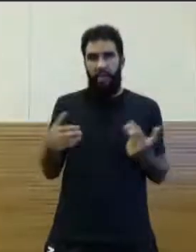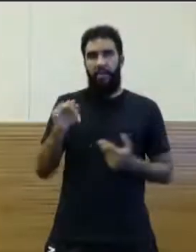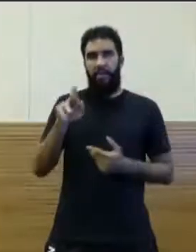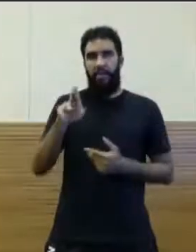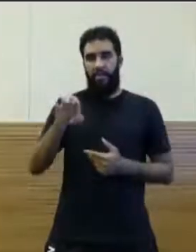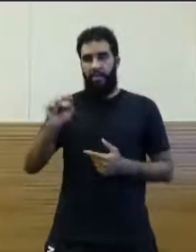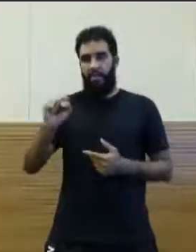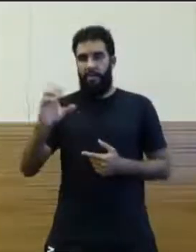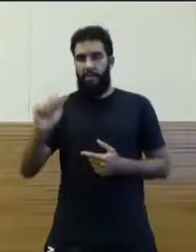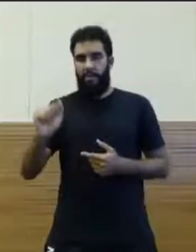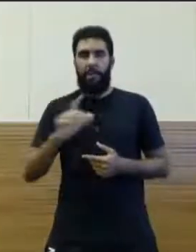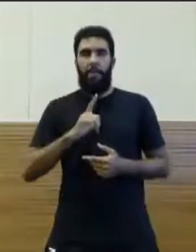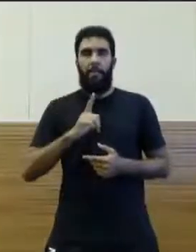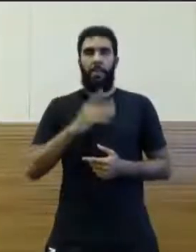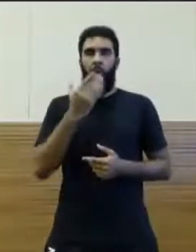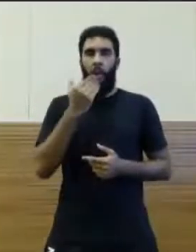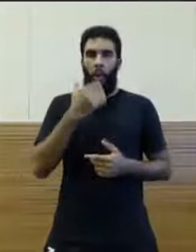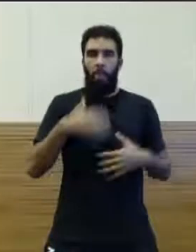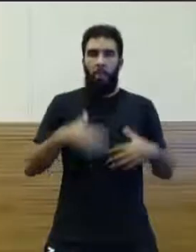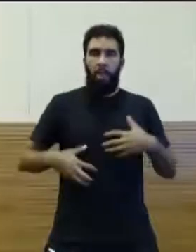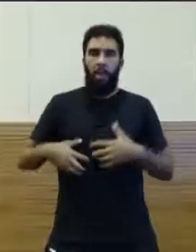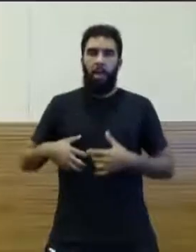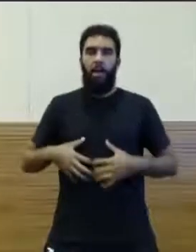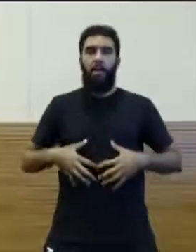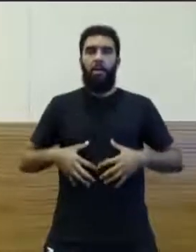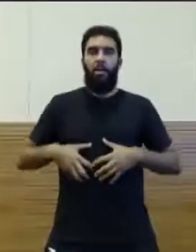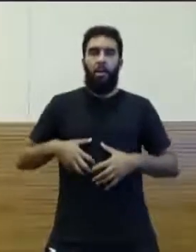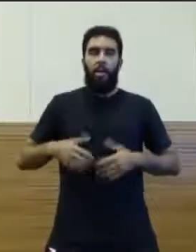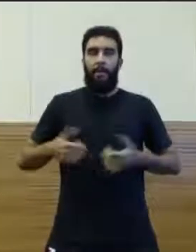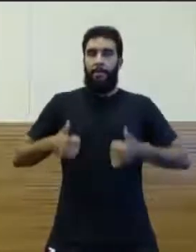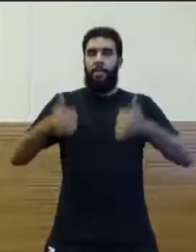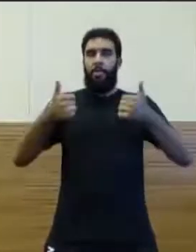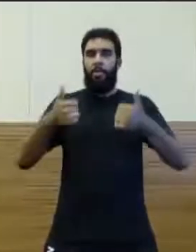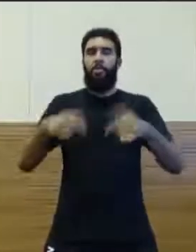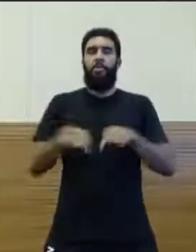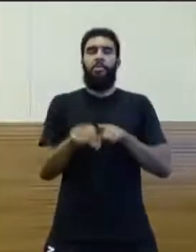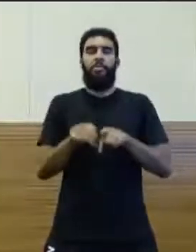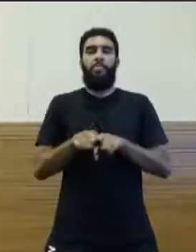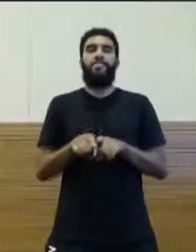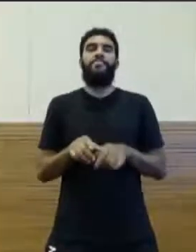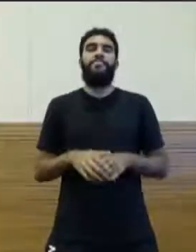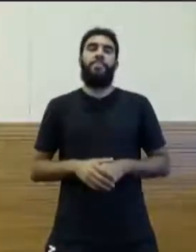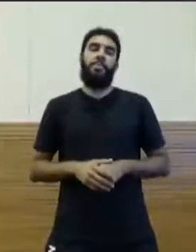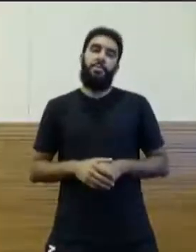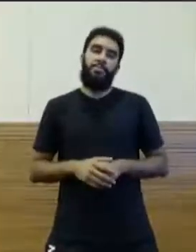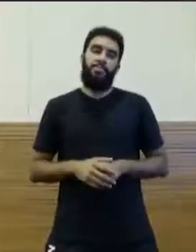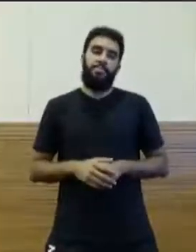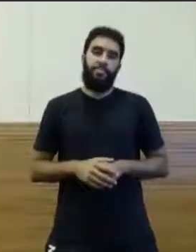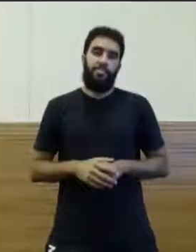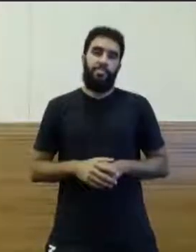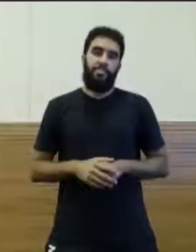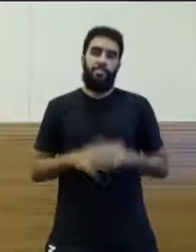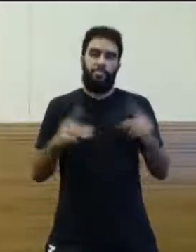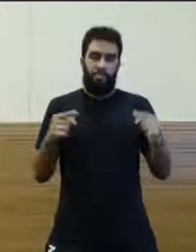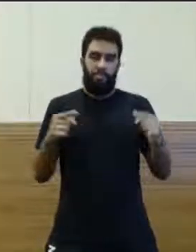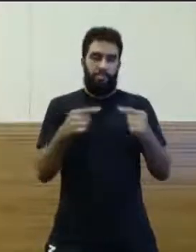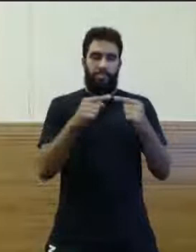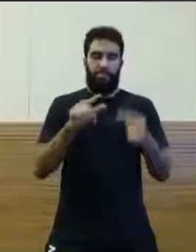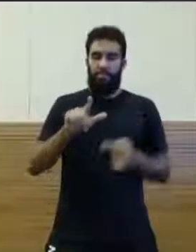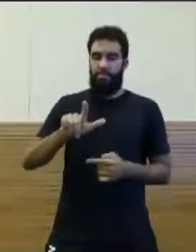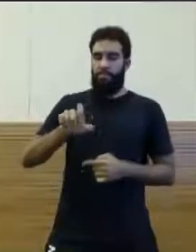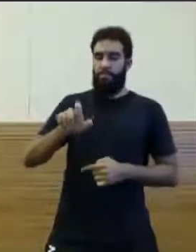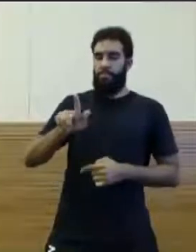to eat them full with also fresh fruits and vegetables, and this should be part of your nutrition, arveja y